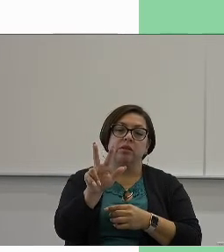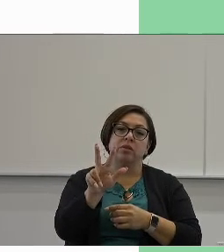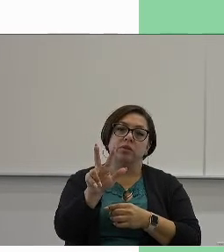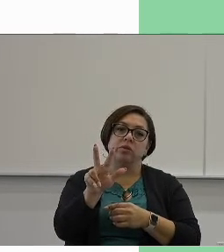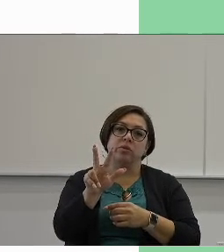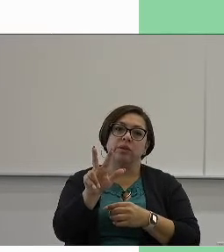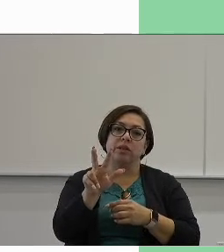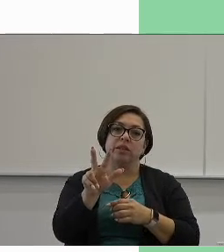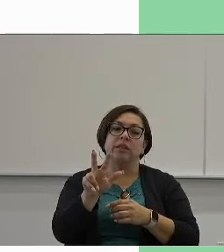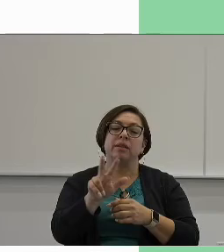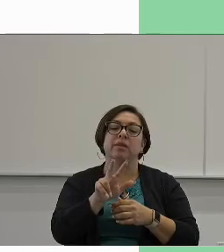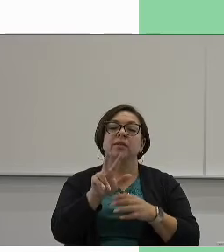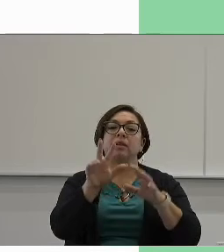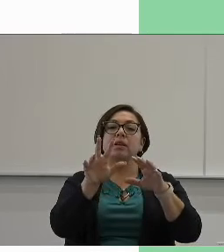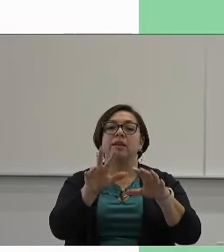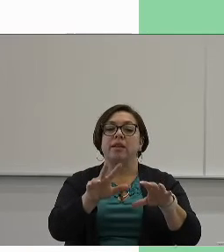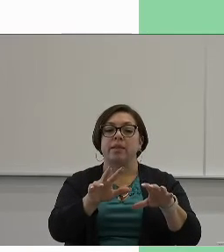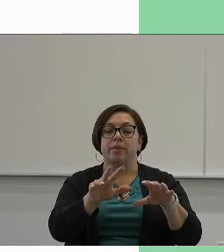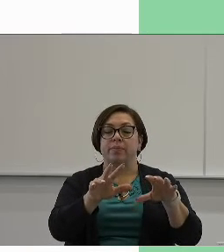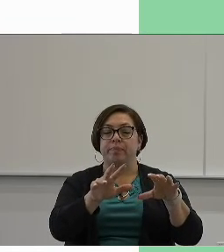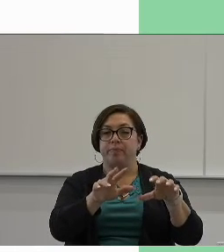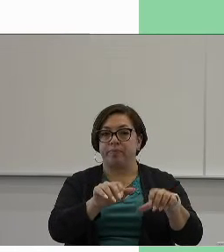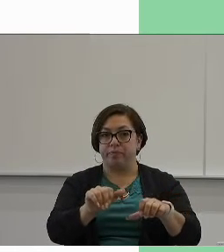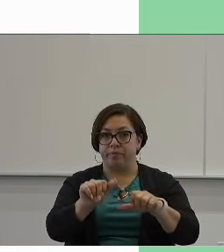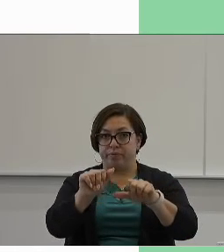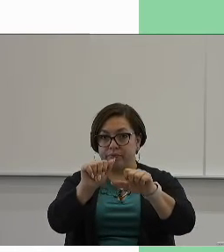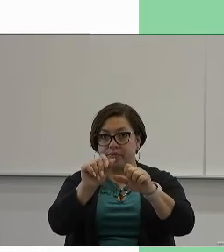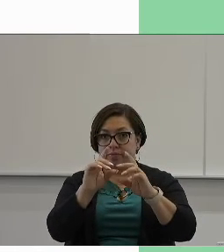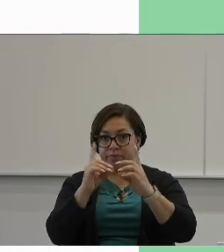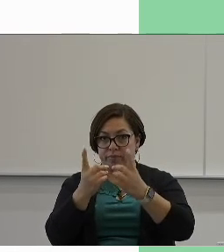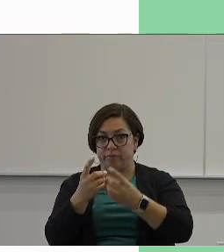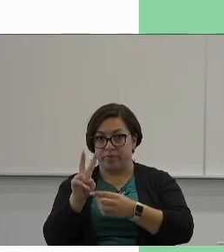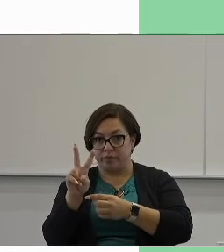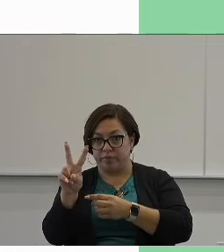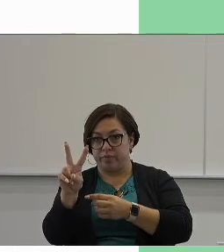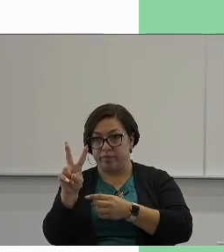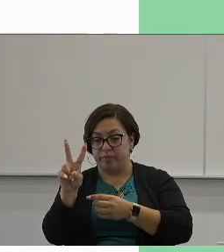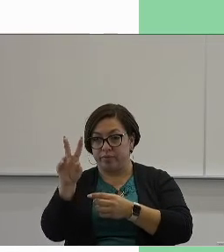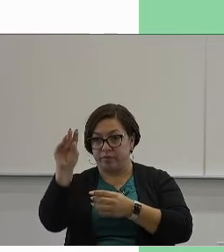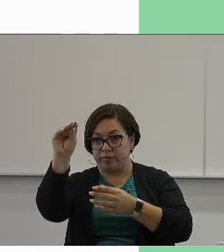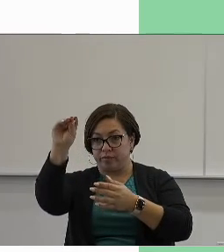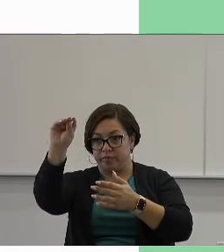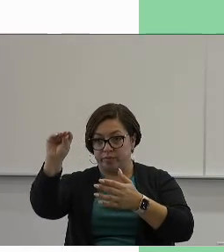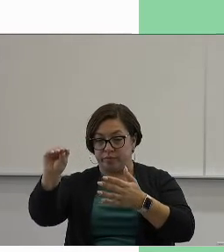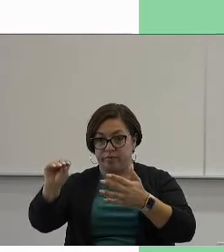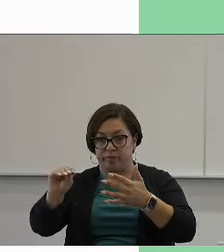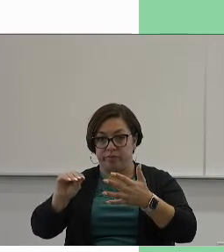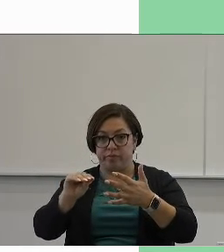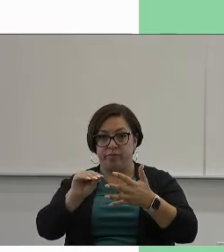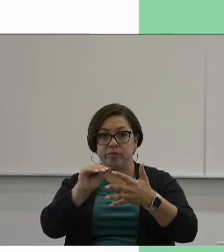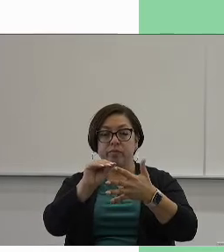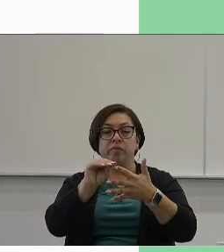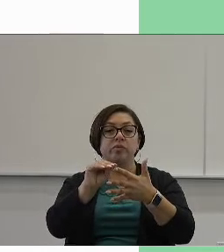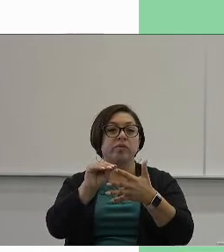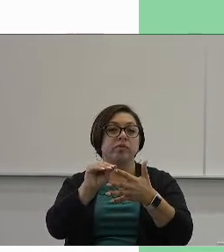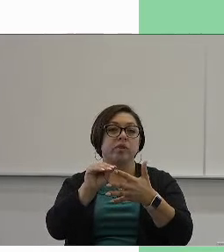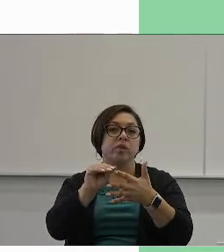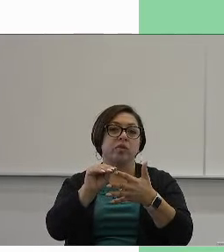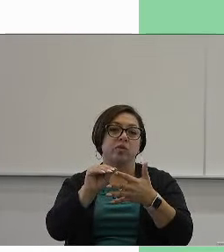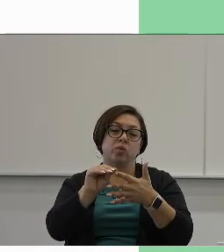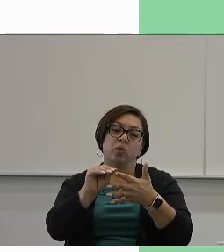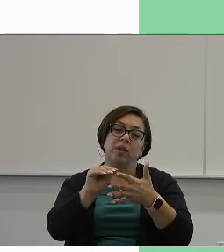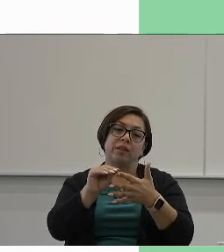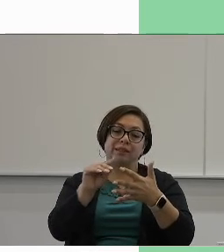little bit of the old District 2, but then gives up some significant portions of its territory to the new District 2. And the effect of that is District